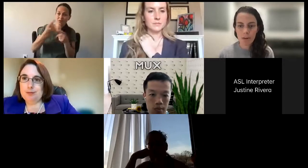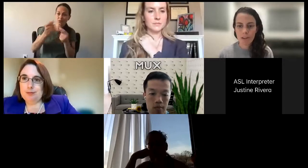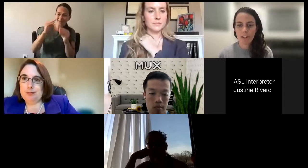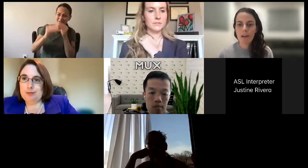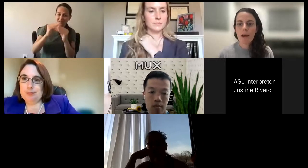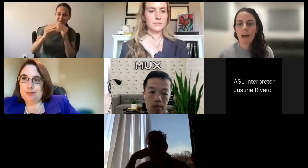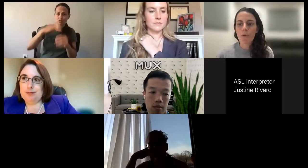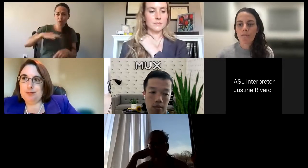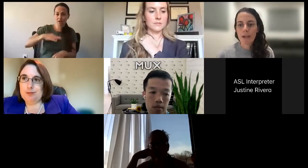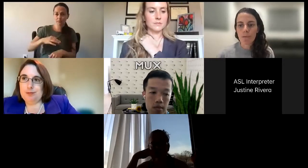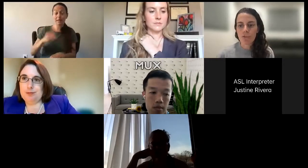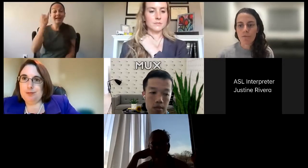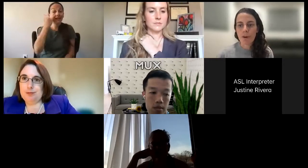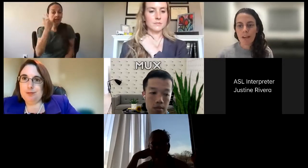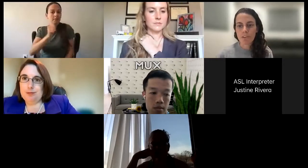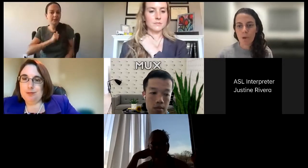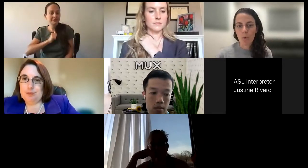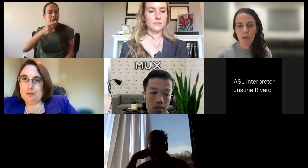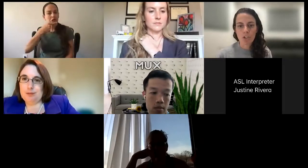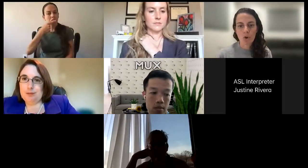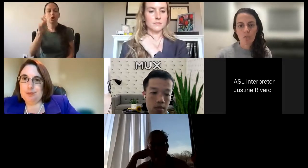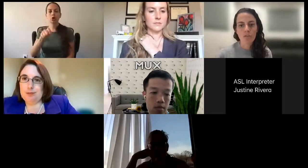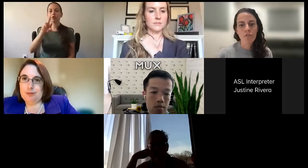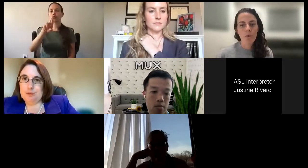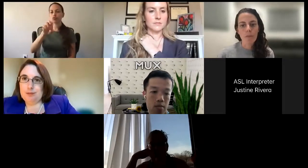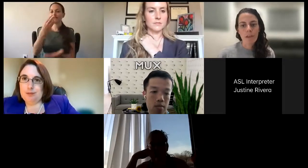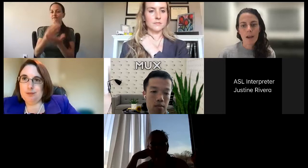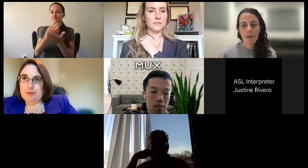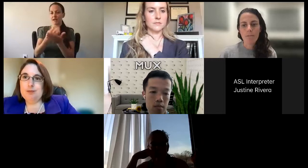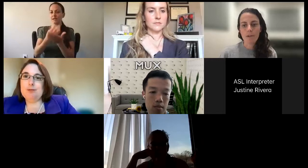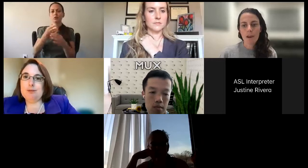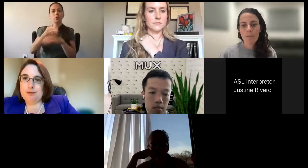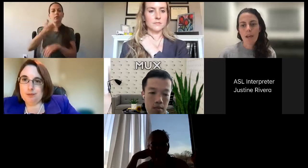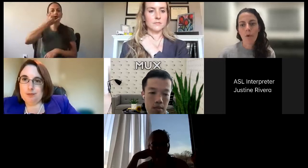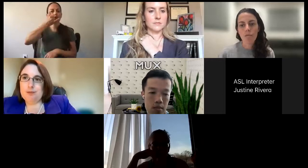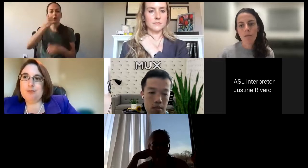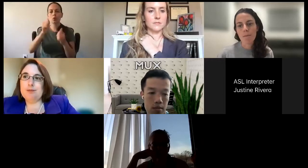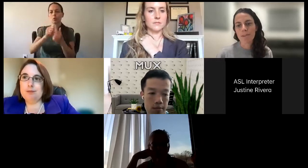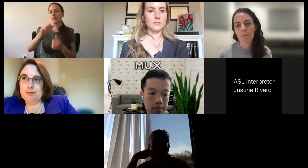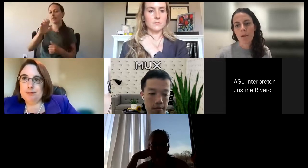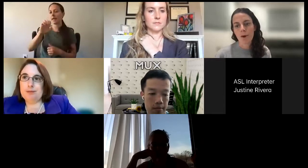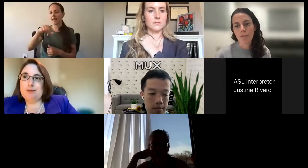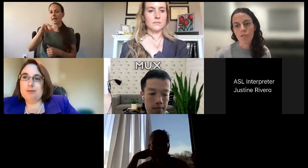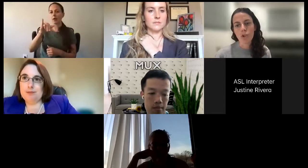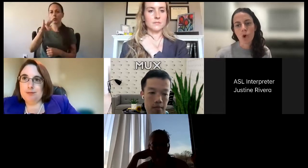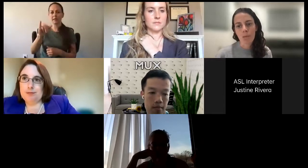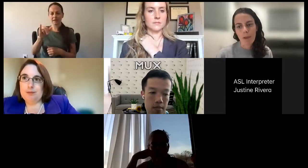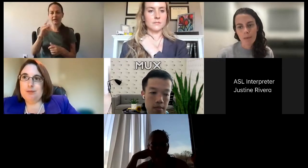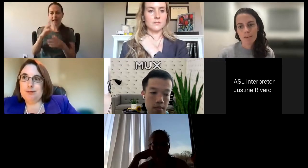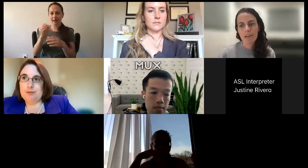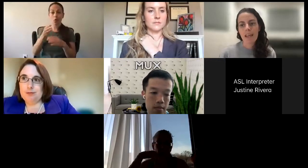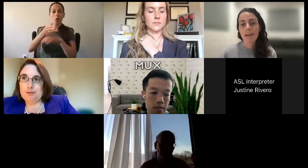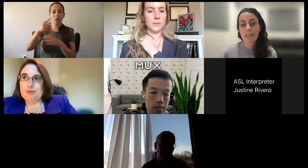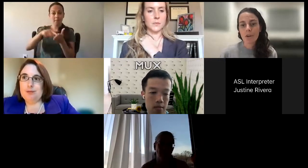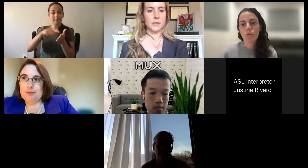hearing person, I would have been able to refinance my mortgage over the phone with the equity built up and overpayments on my part for a lower